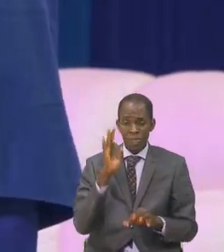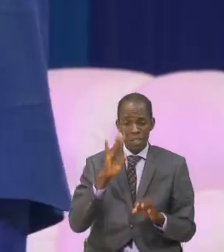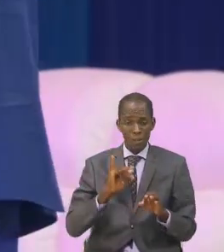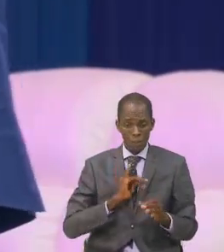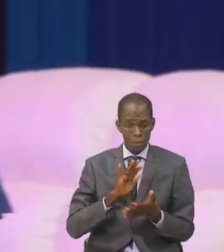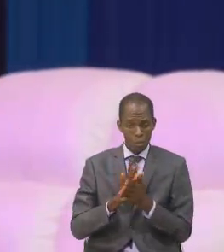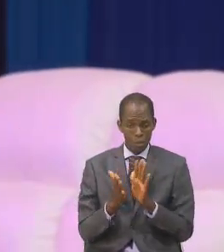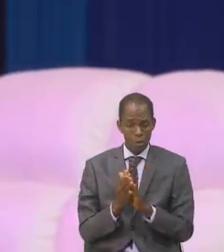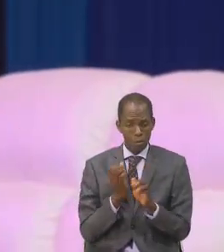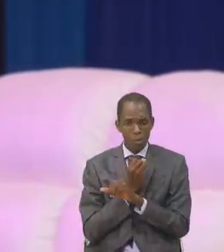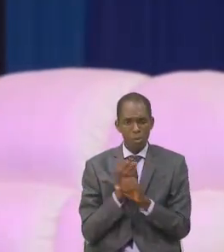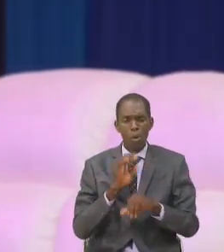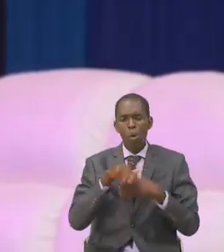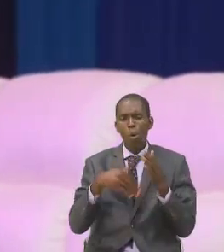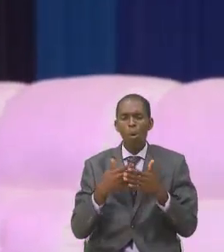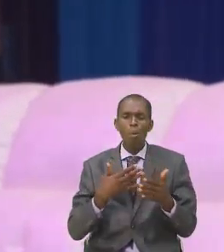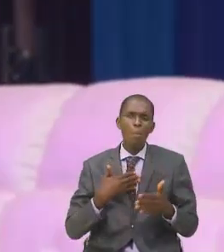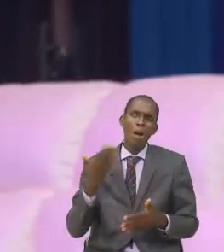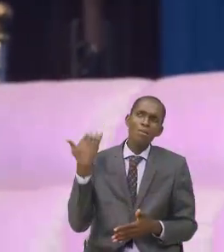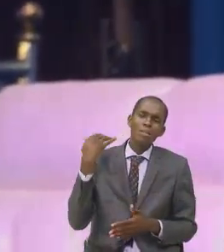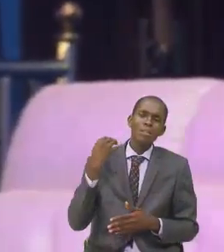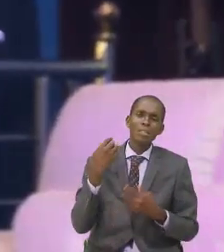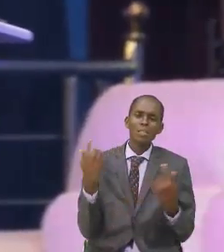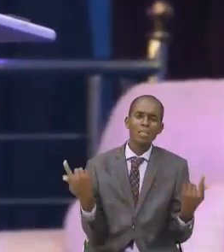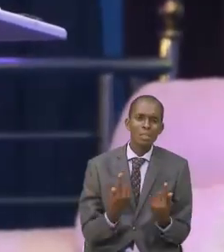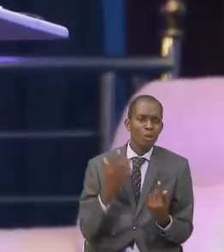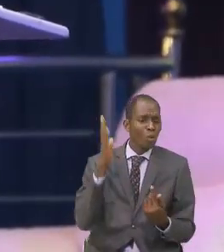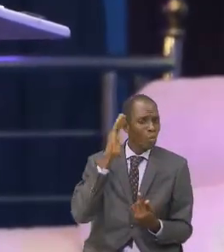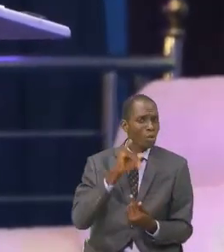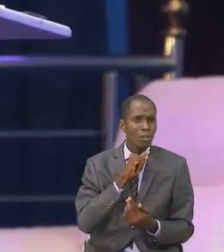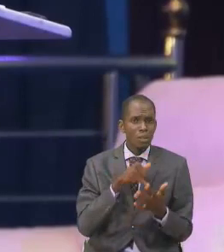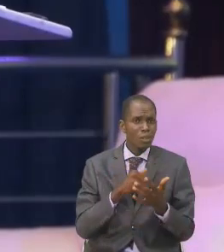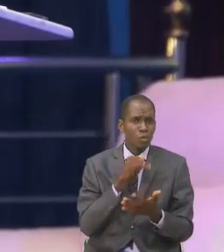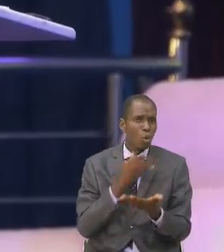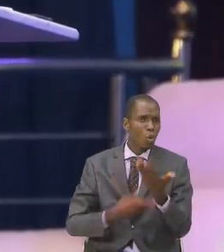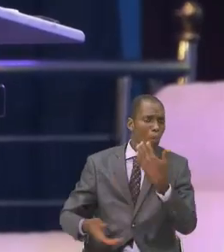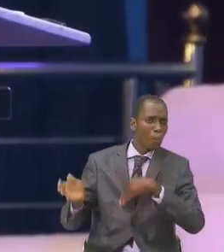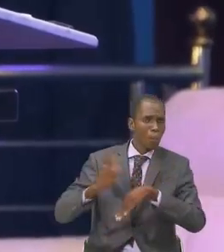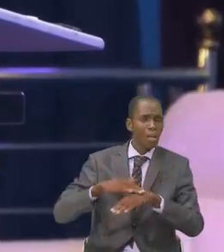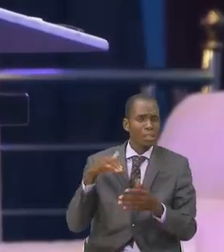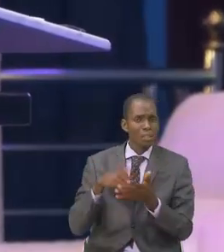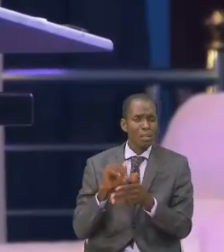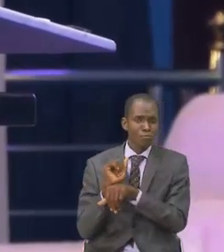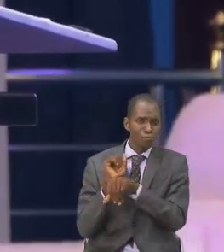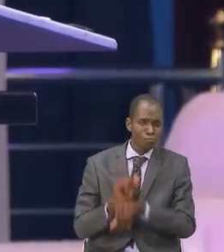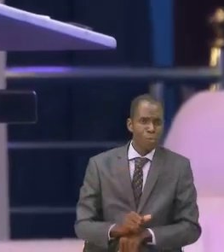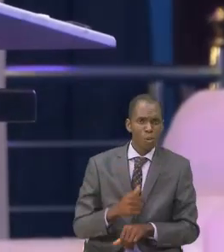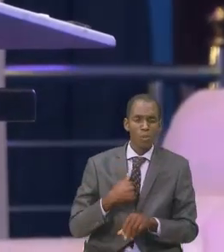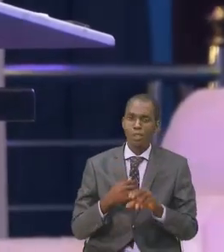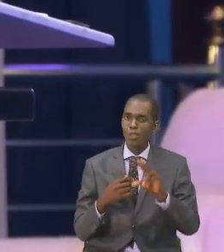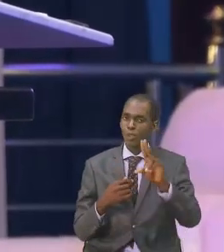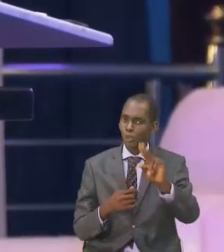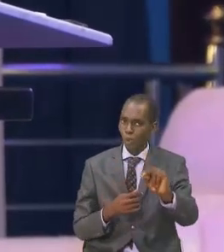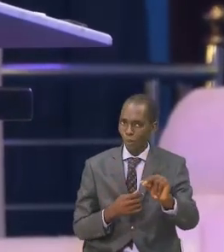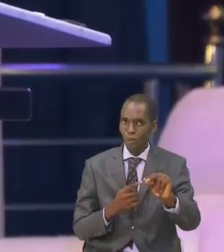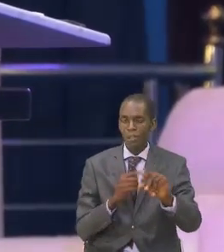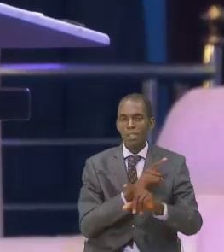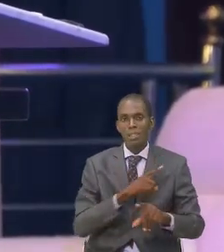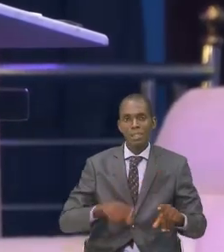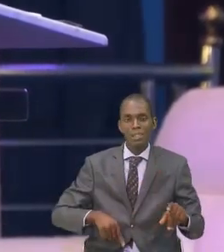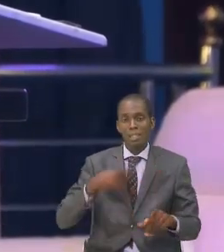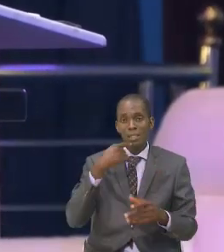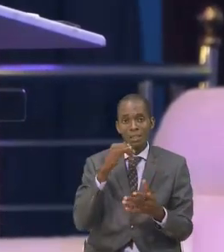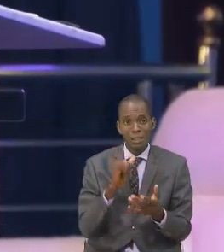stand? If I get saved, all those sins I've committed for so many years, will they not come back again and drag